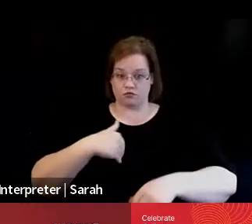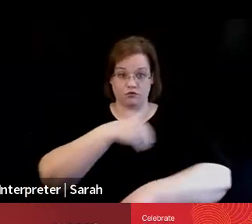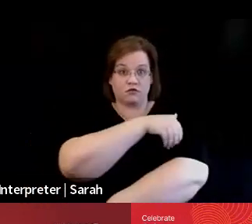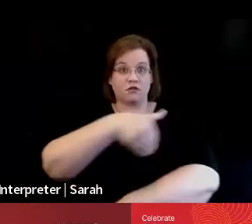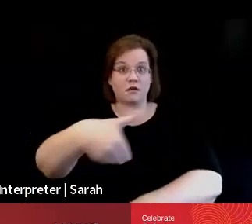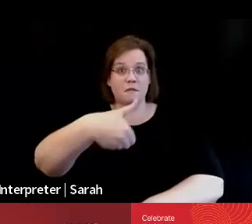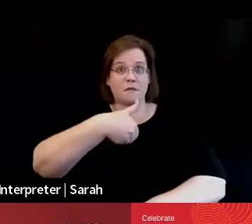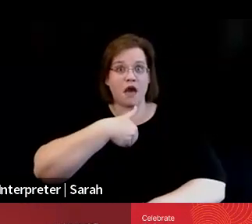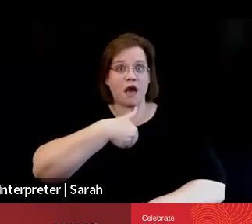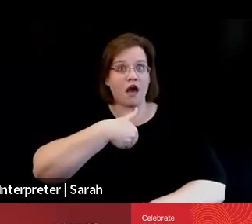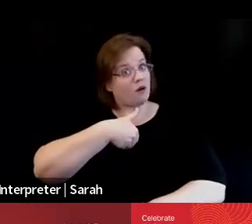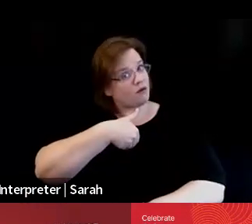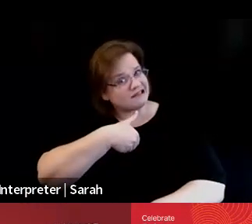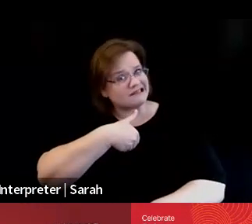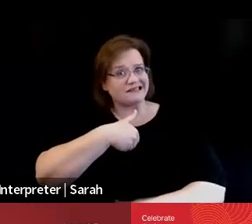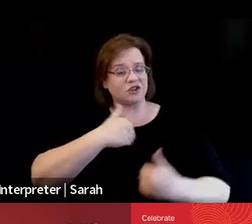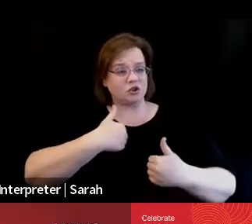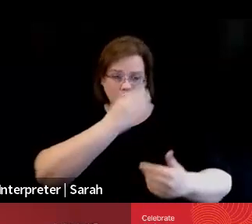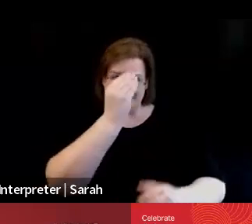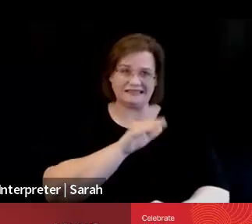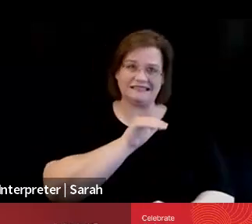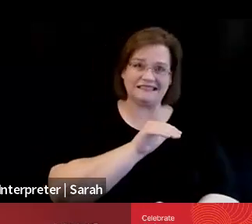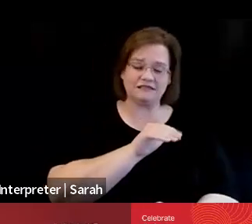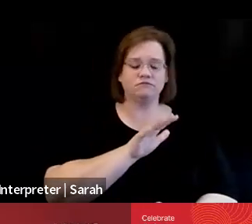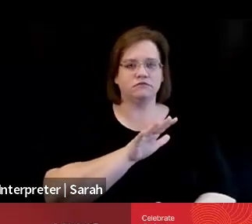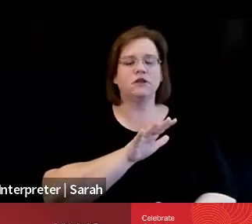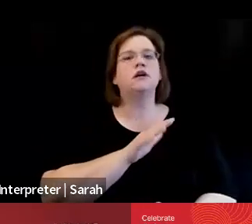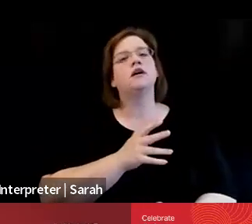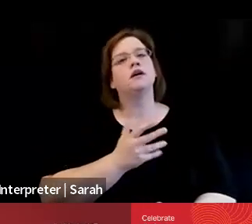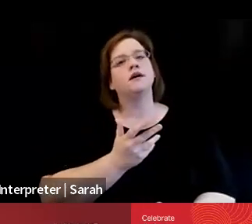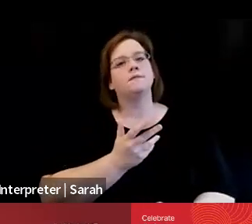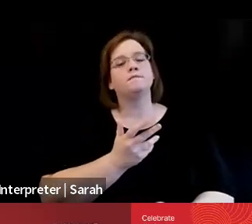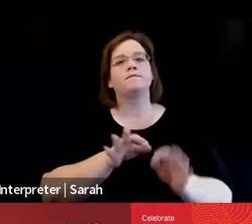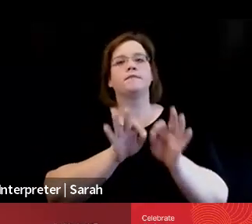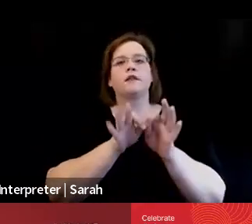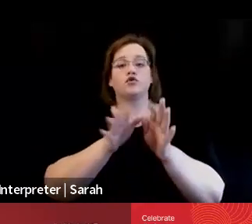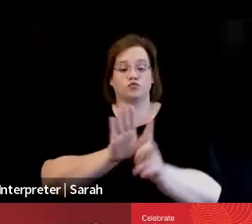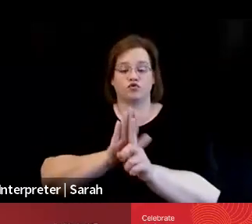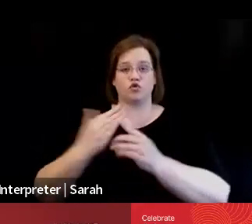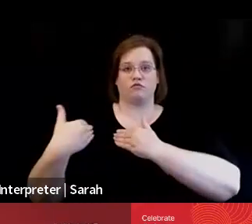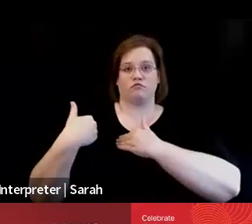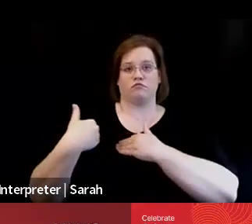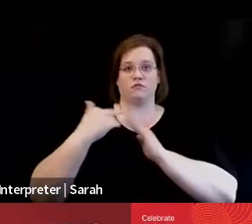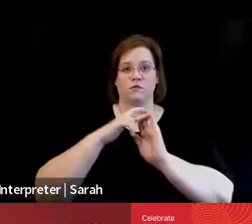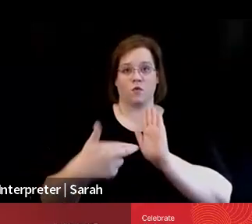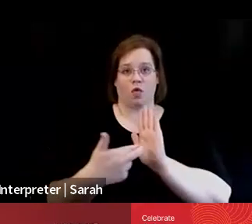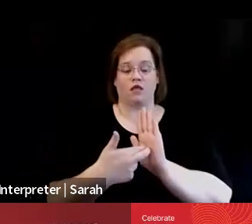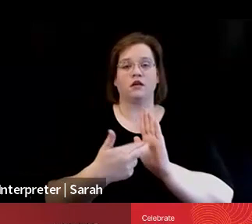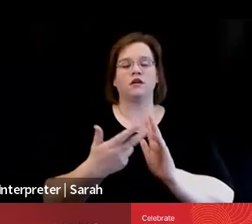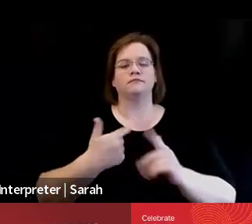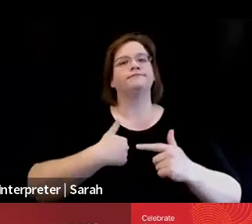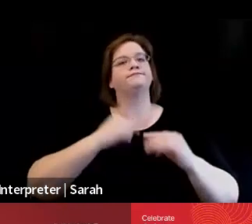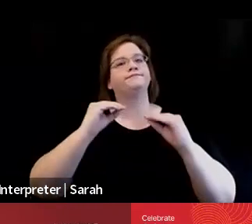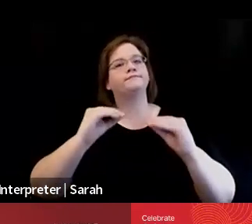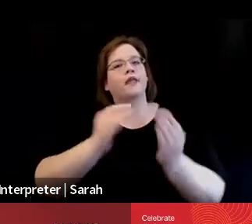kind of have some of these conversations. But what I would say is an interpreter's job, and this is what I teach when I teach